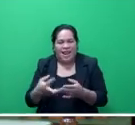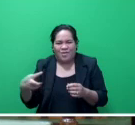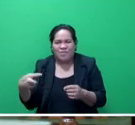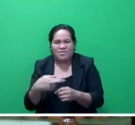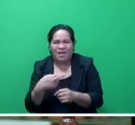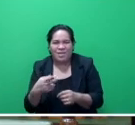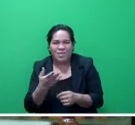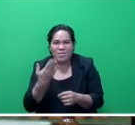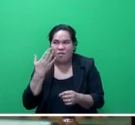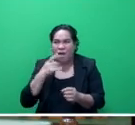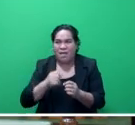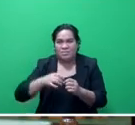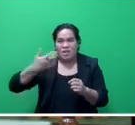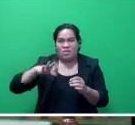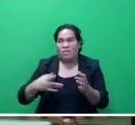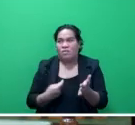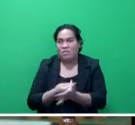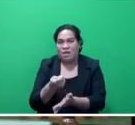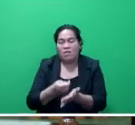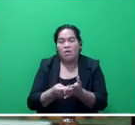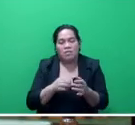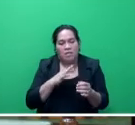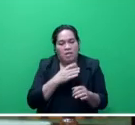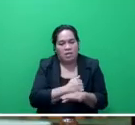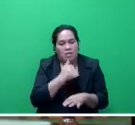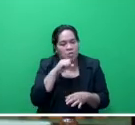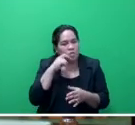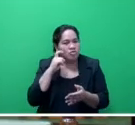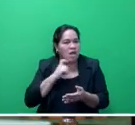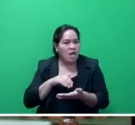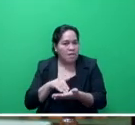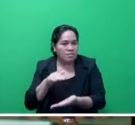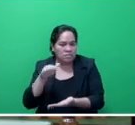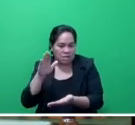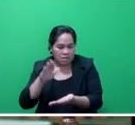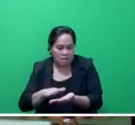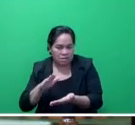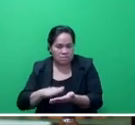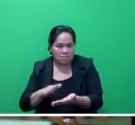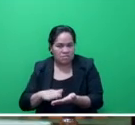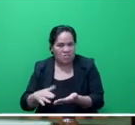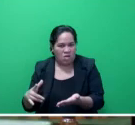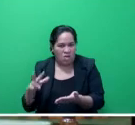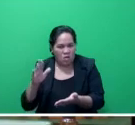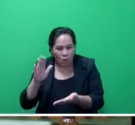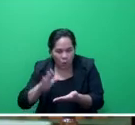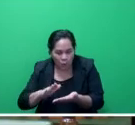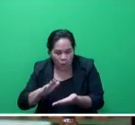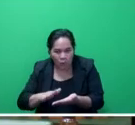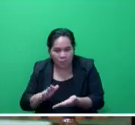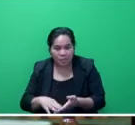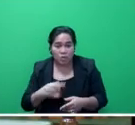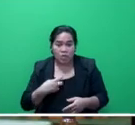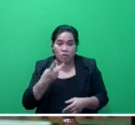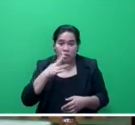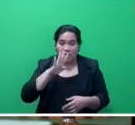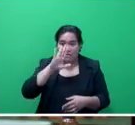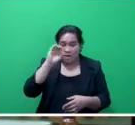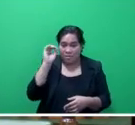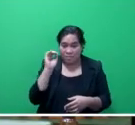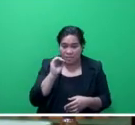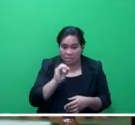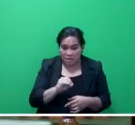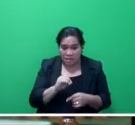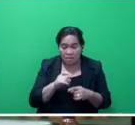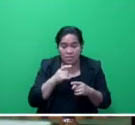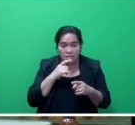million, a 5-year tax holiday will be available with associated customs duty concessions. The 25% investment allowance currently